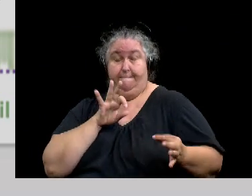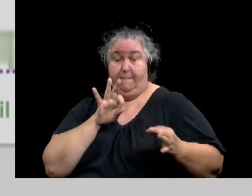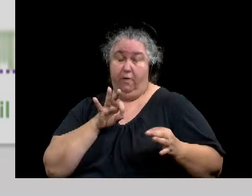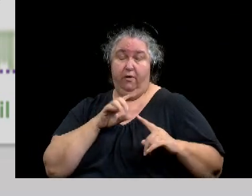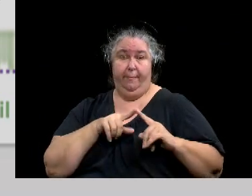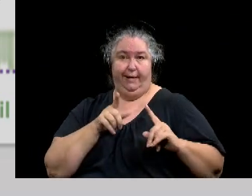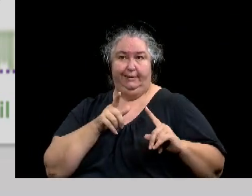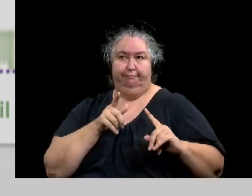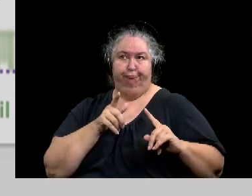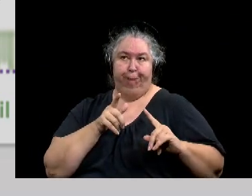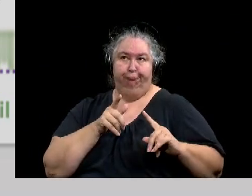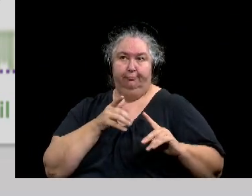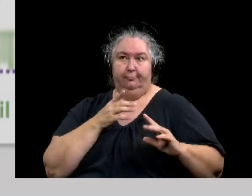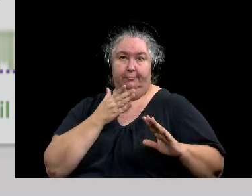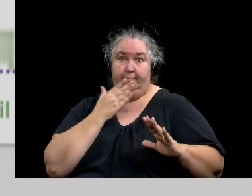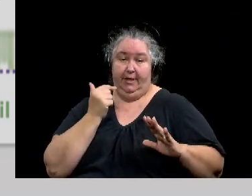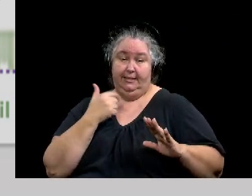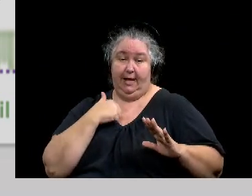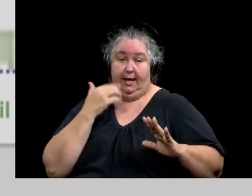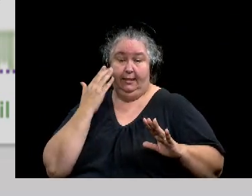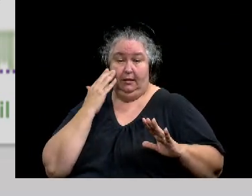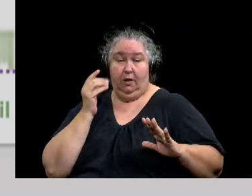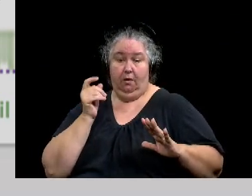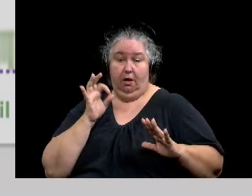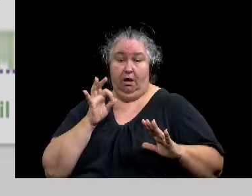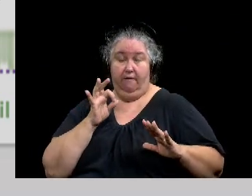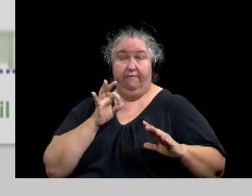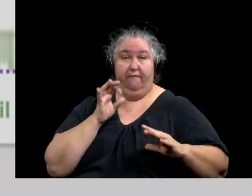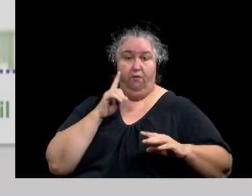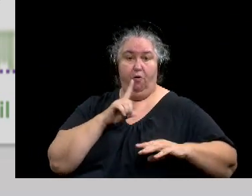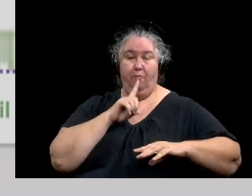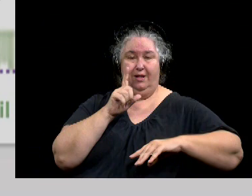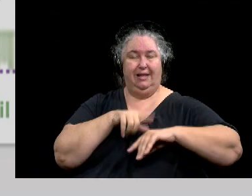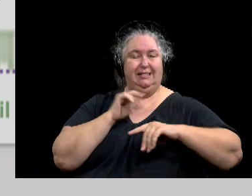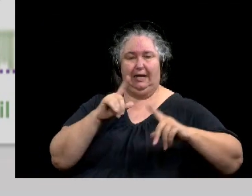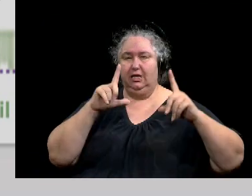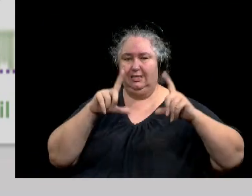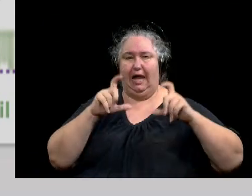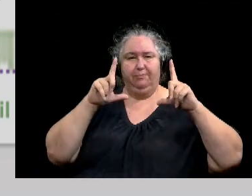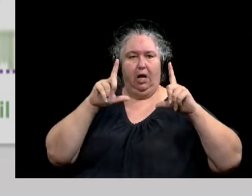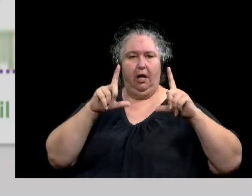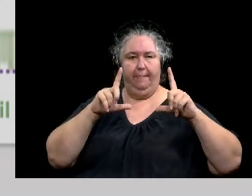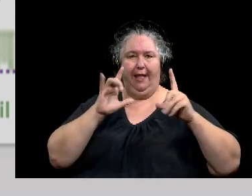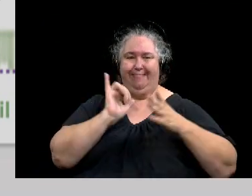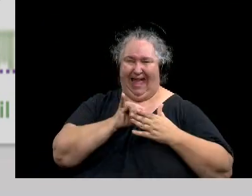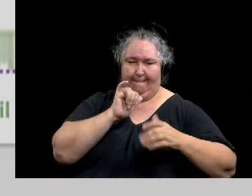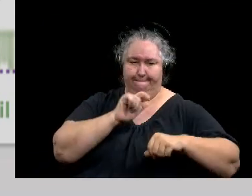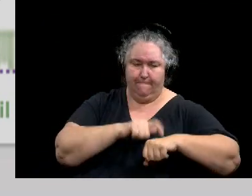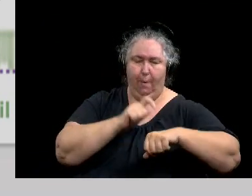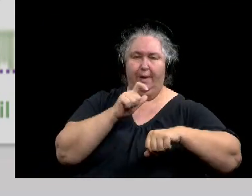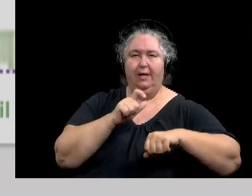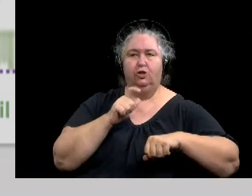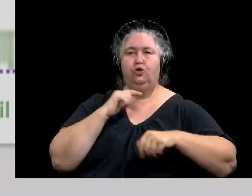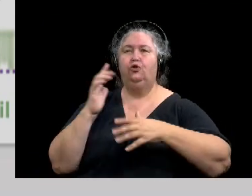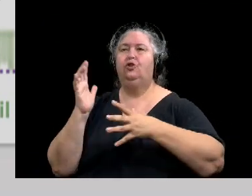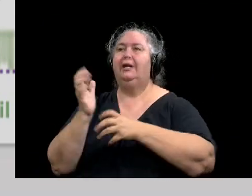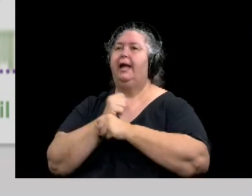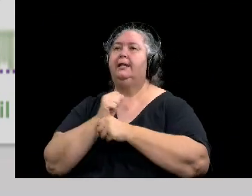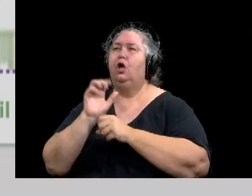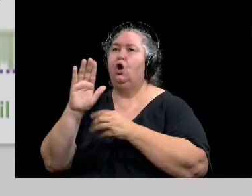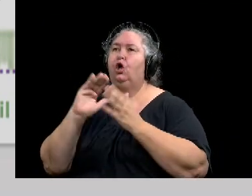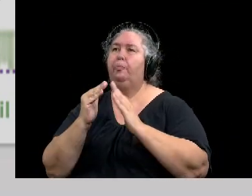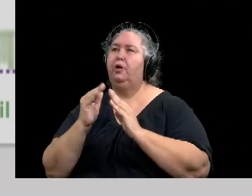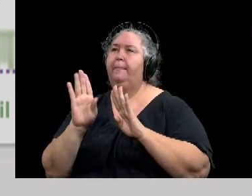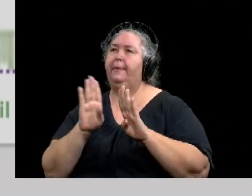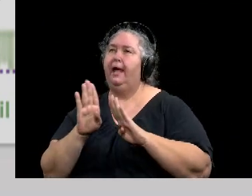best that I know of in real time to measure our collective community's behavior.